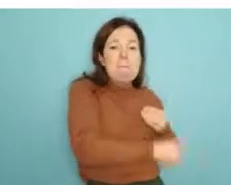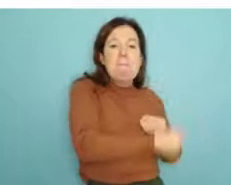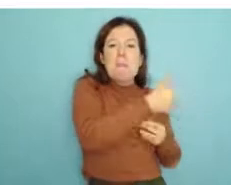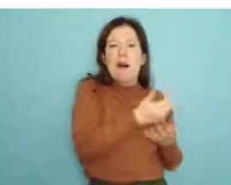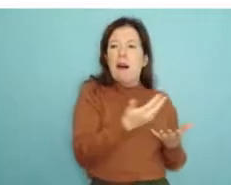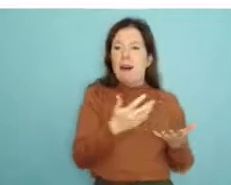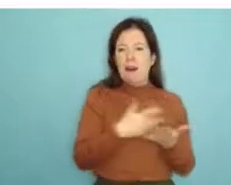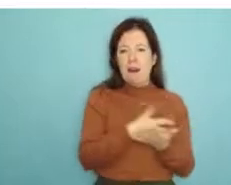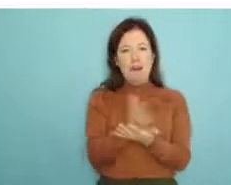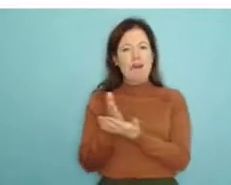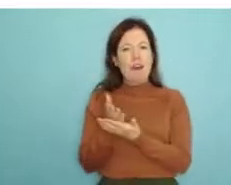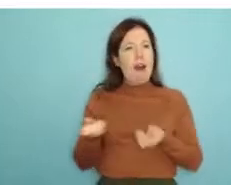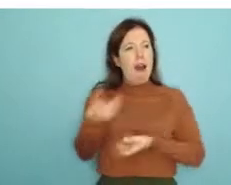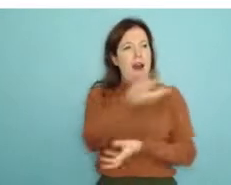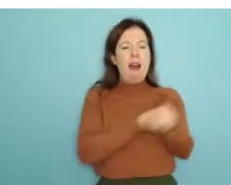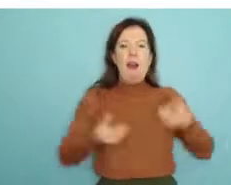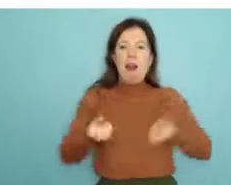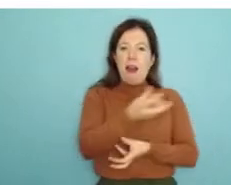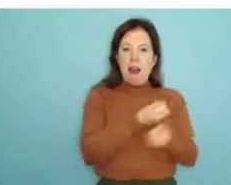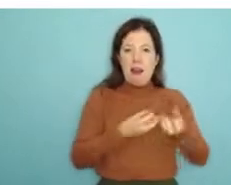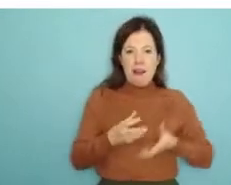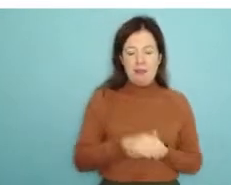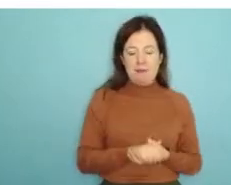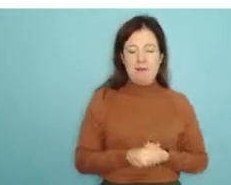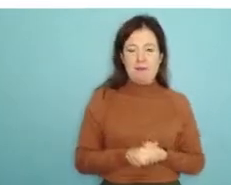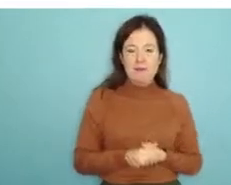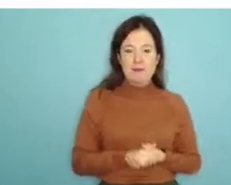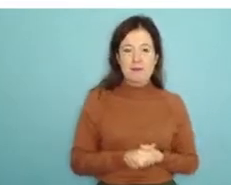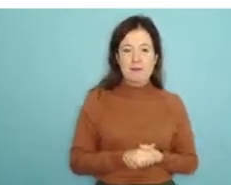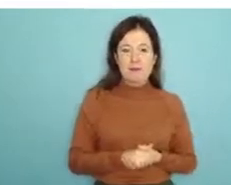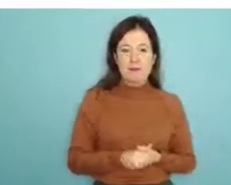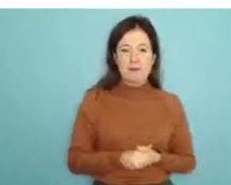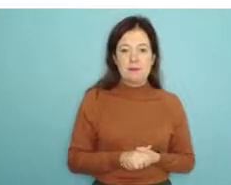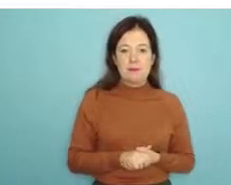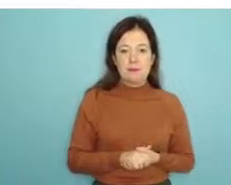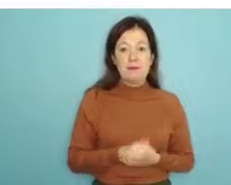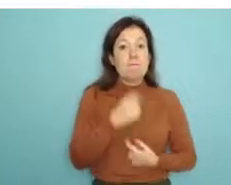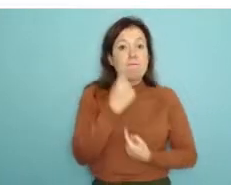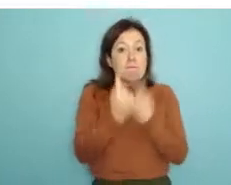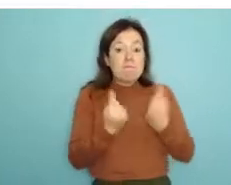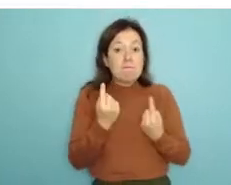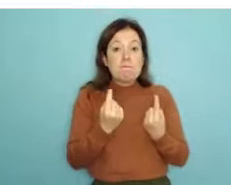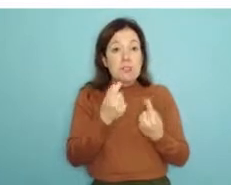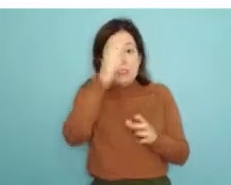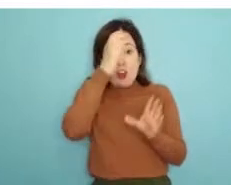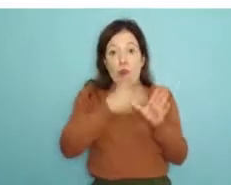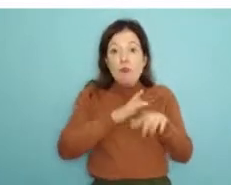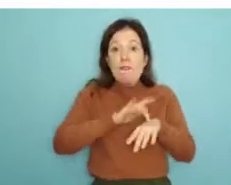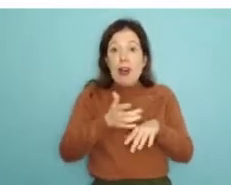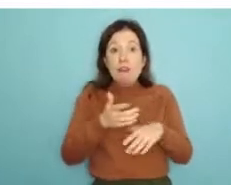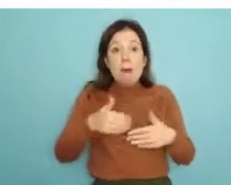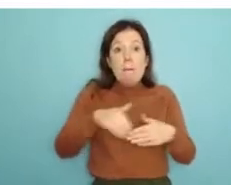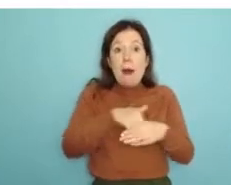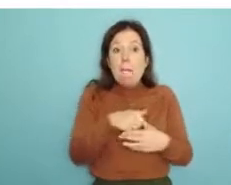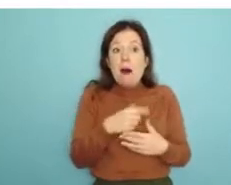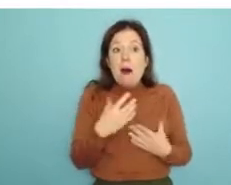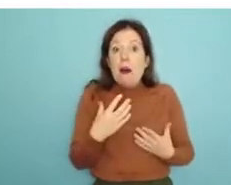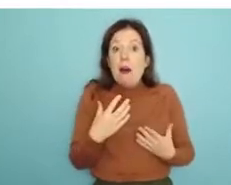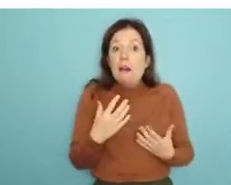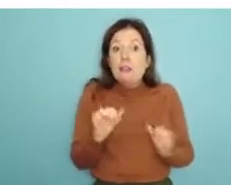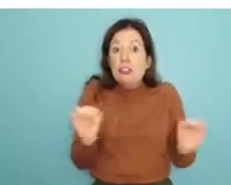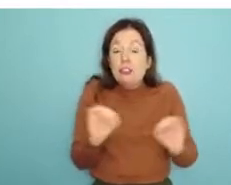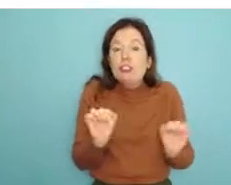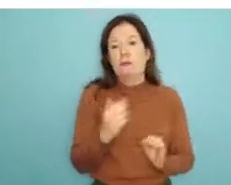draw that learning across into our own practice. So if you're not a member of the Psychological Professions Network already, then please do join.